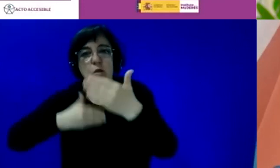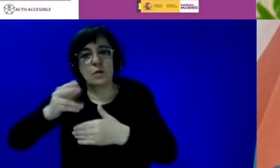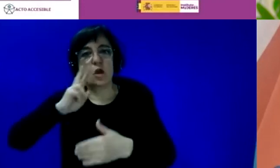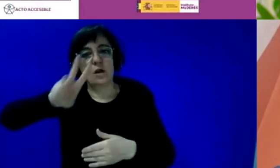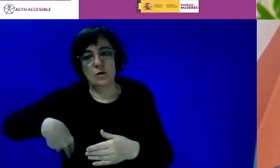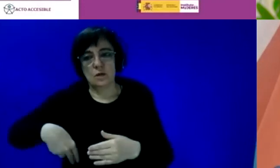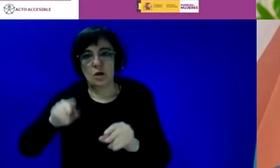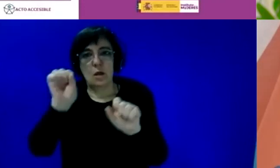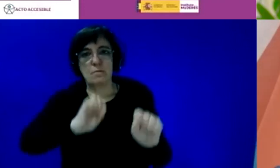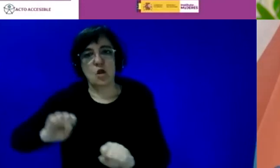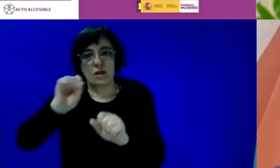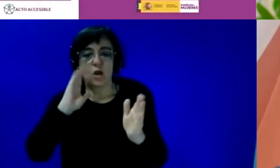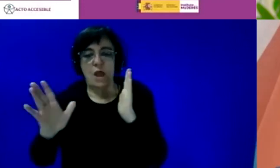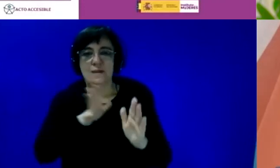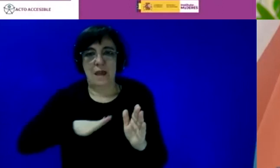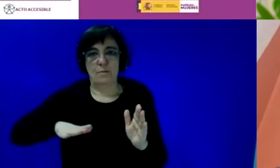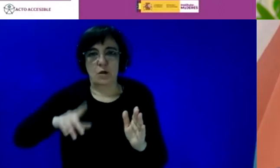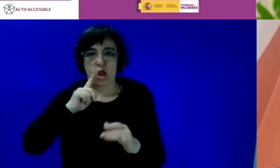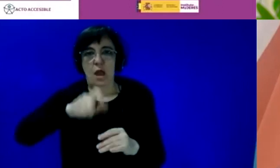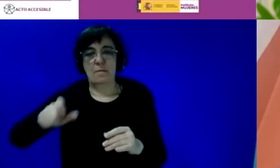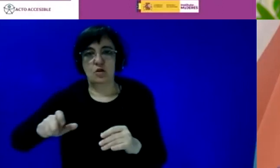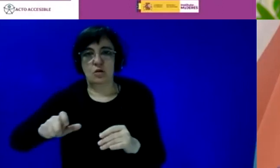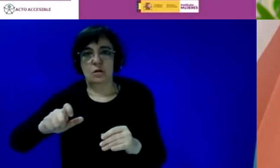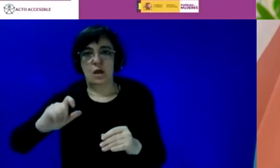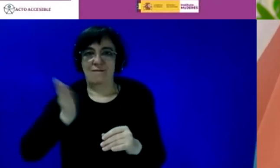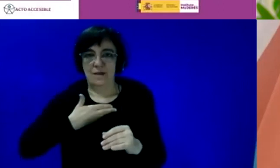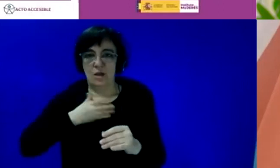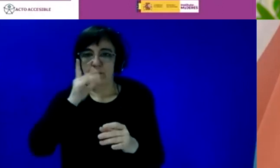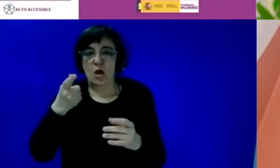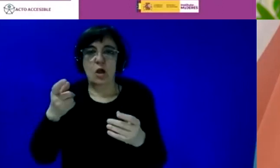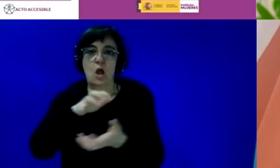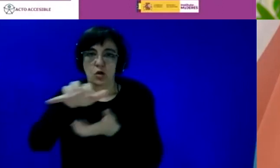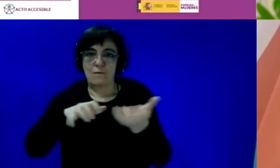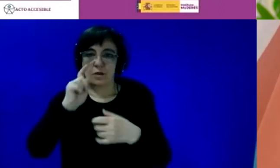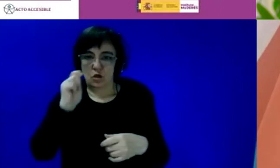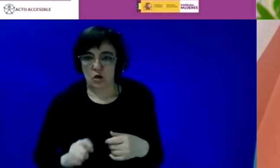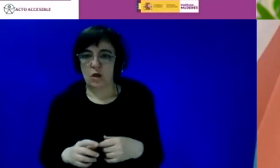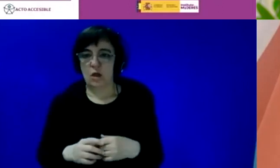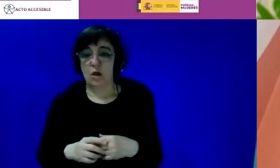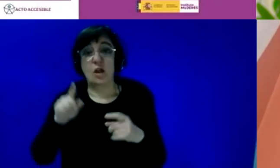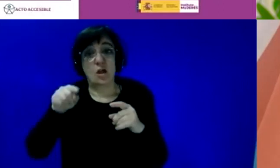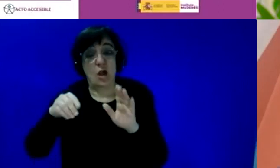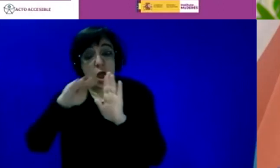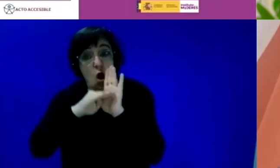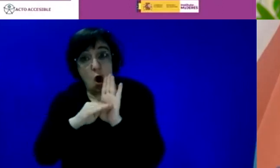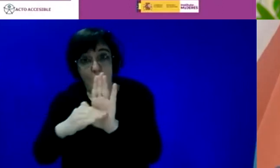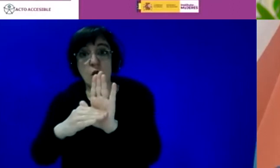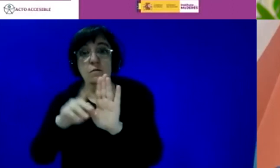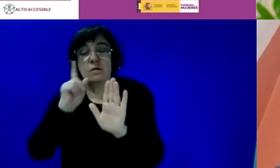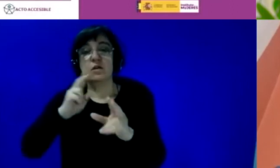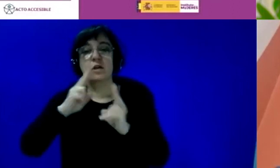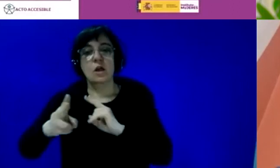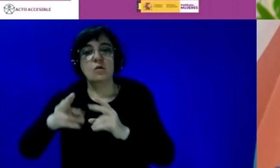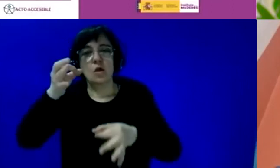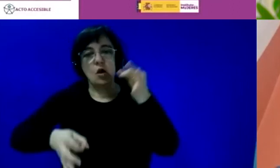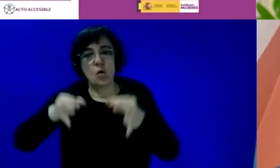there's another set of regulations regarding temporary protection for persons affected by the conflict in Ukraine.